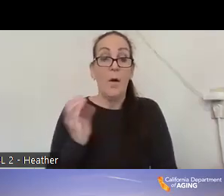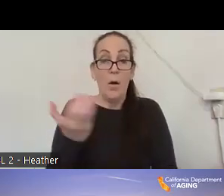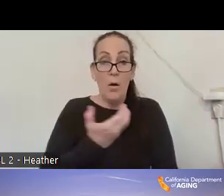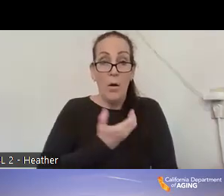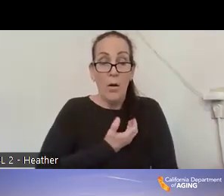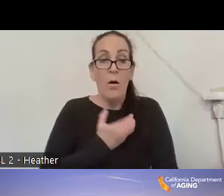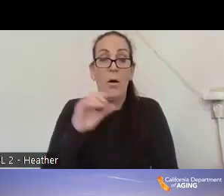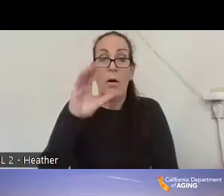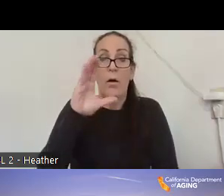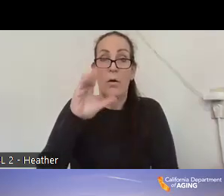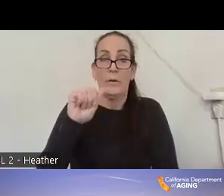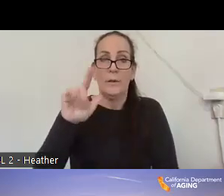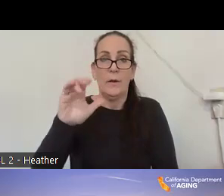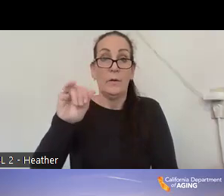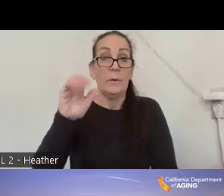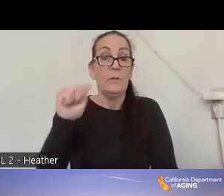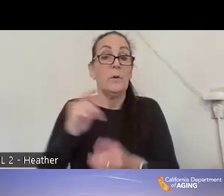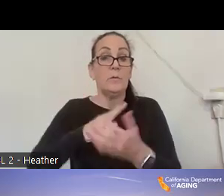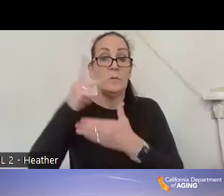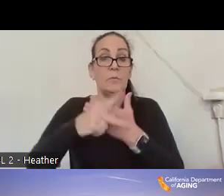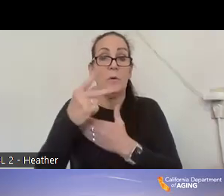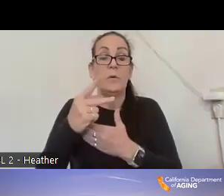3 of those. 3, I think, of the 5.